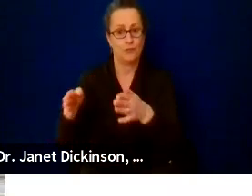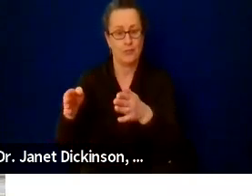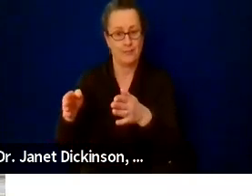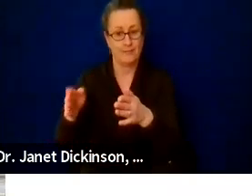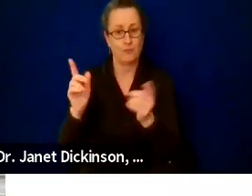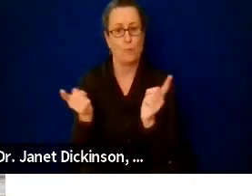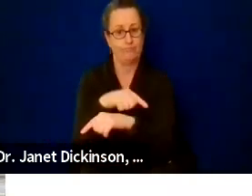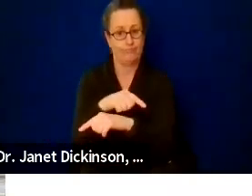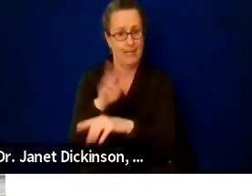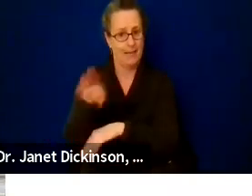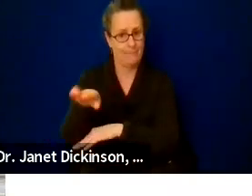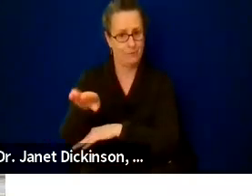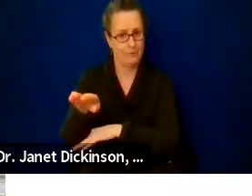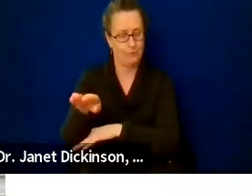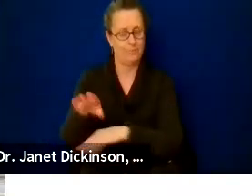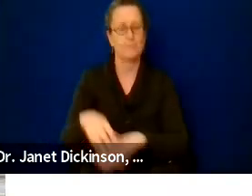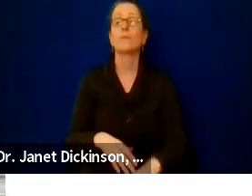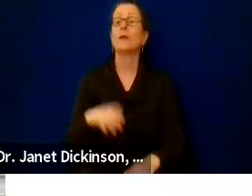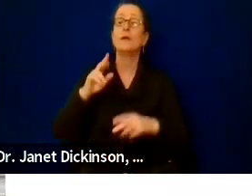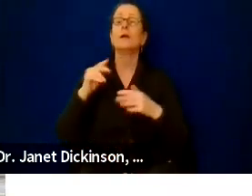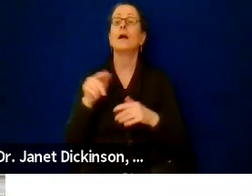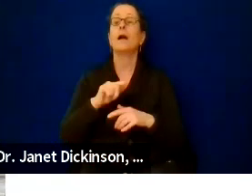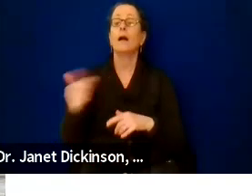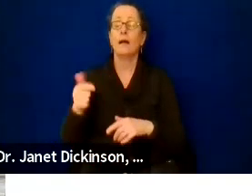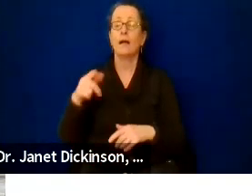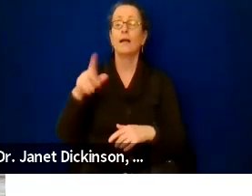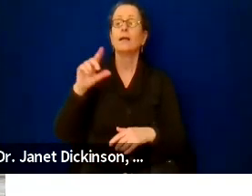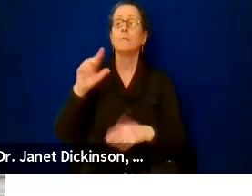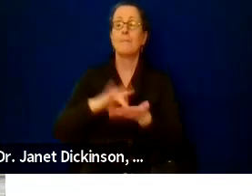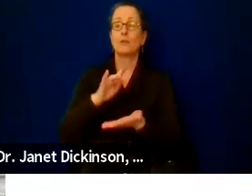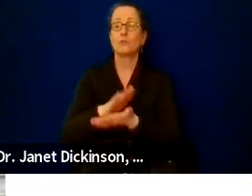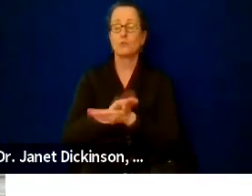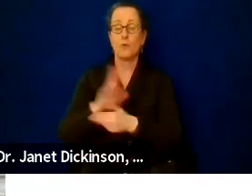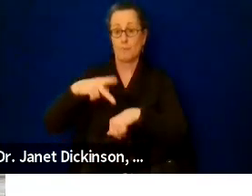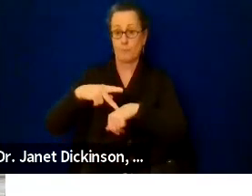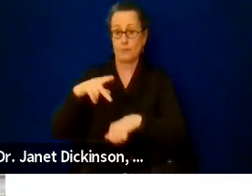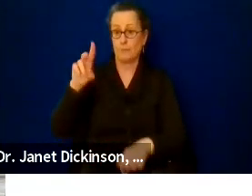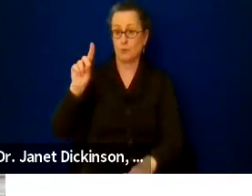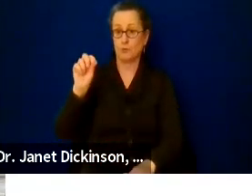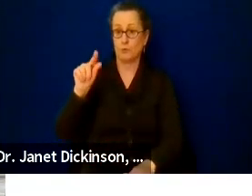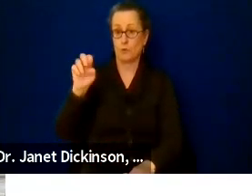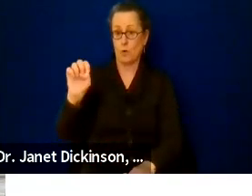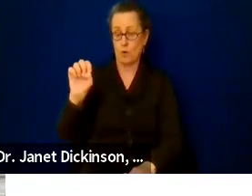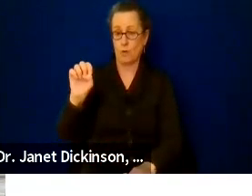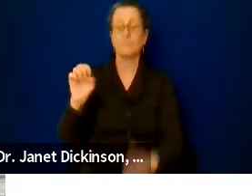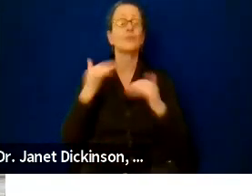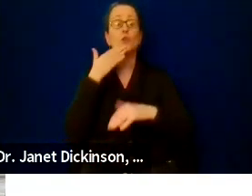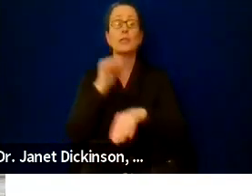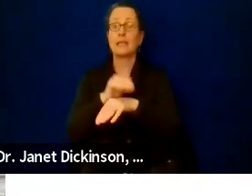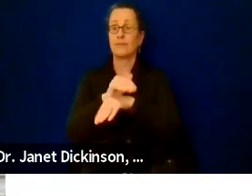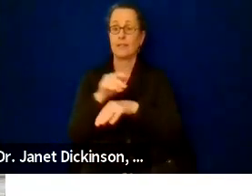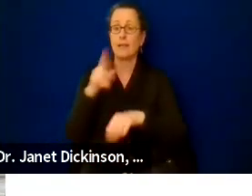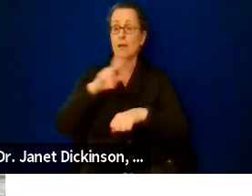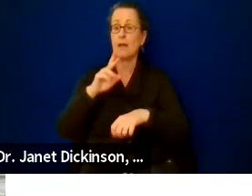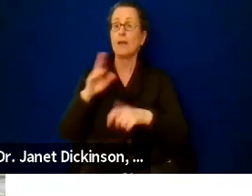at the middle school, Principal Dole? Good evening. At Greenfield Middle School, our